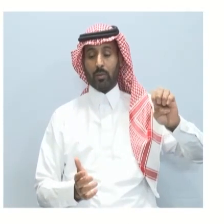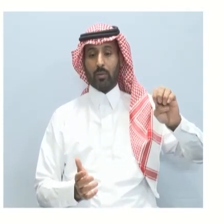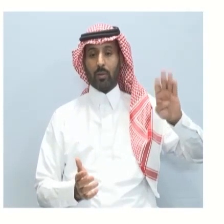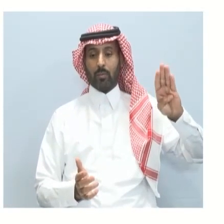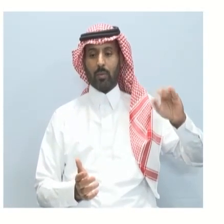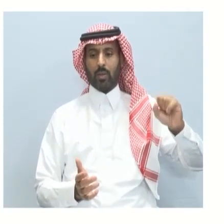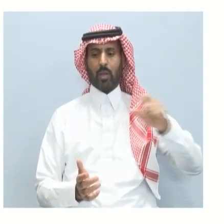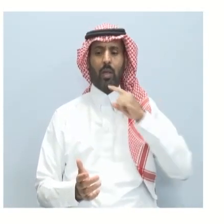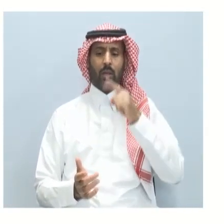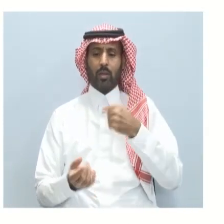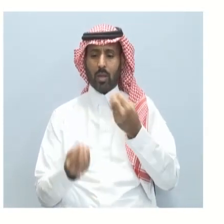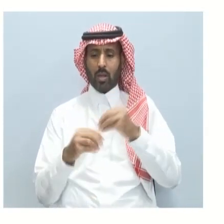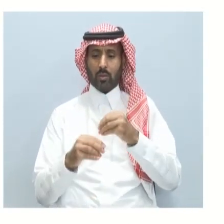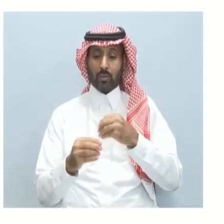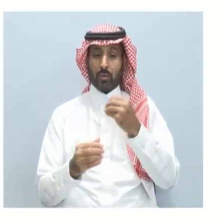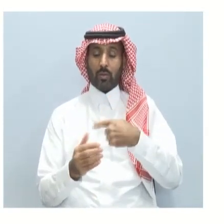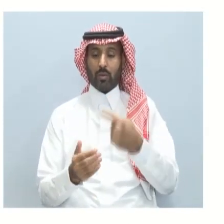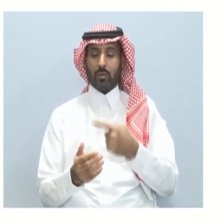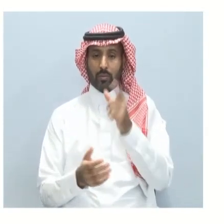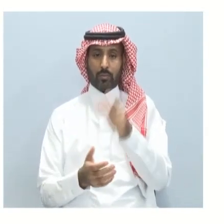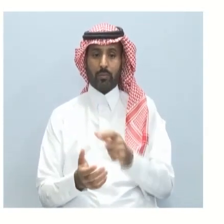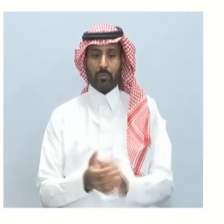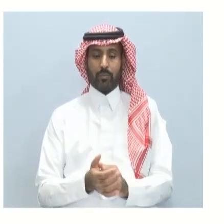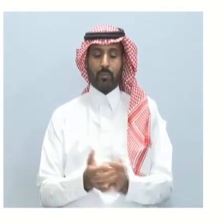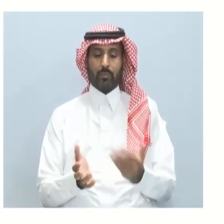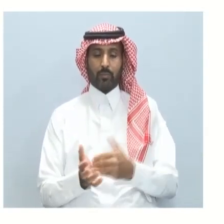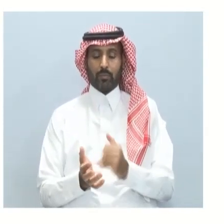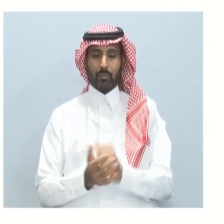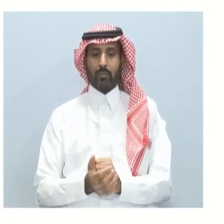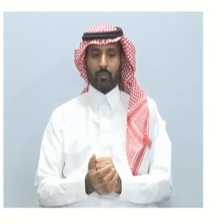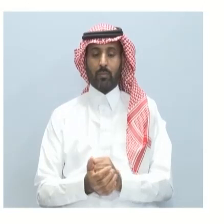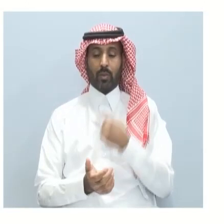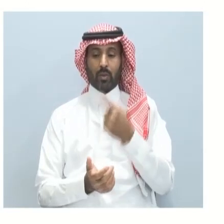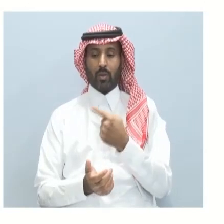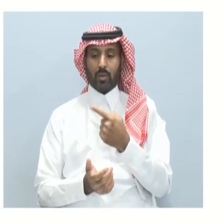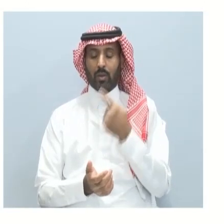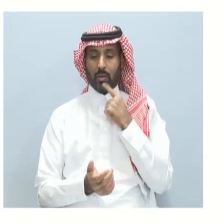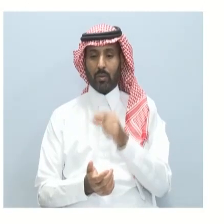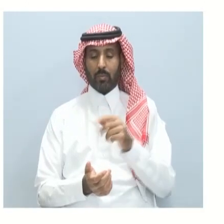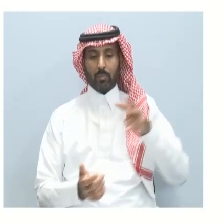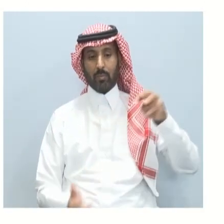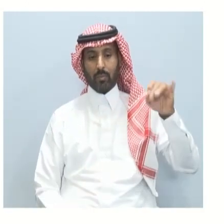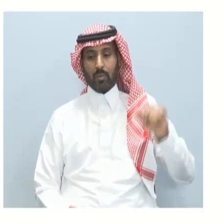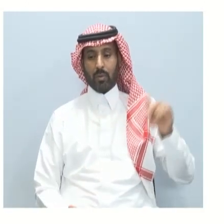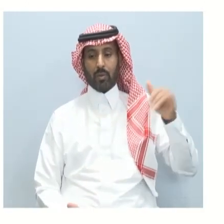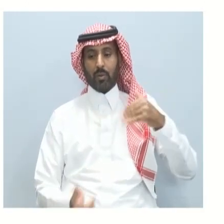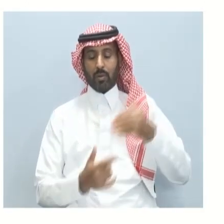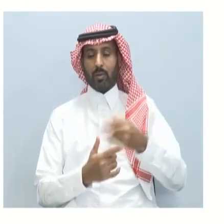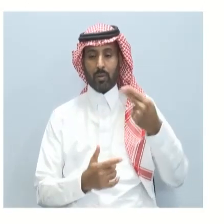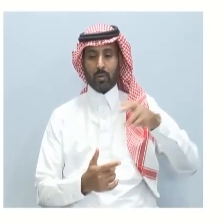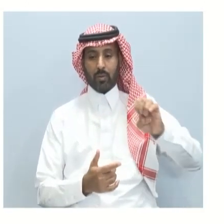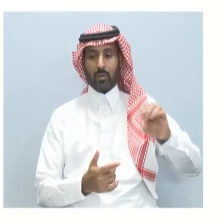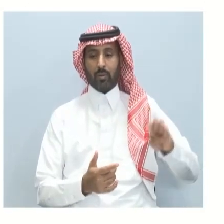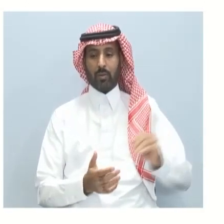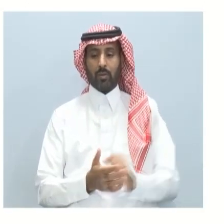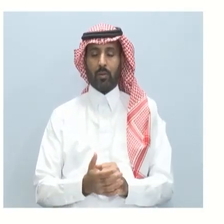there are lots of things that I mentioned about Hiba, but also I did talk about May and Hiba together when I said that